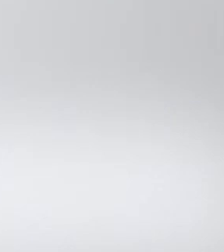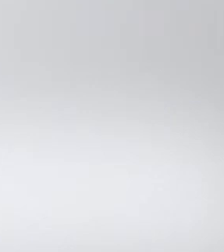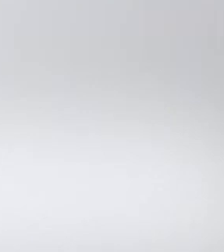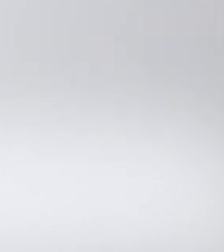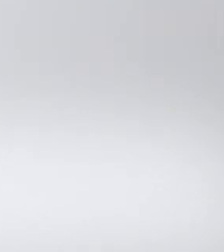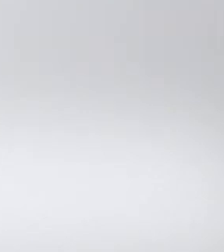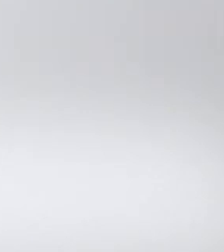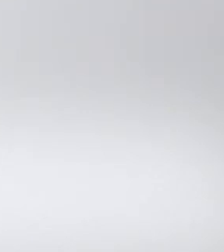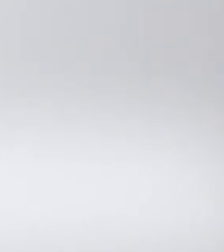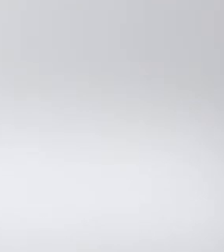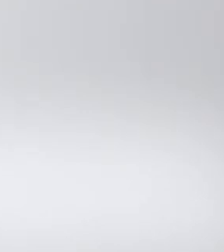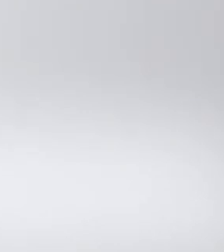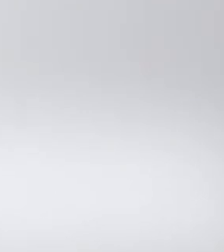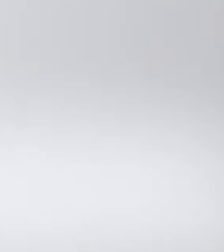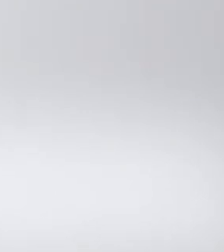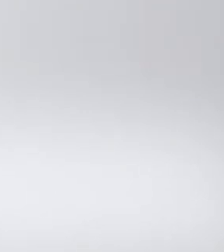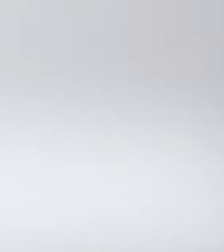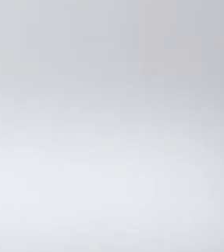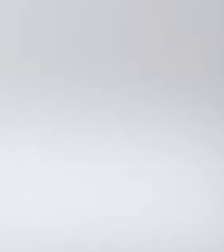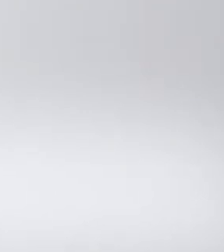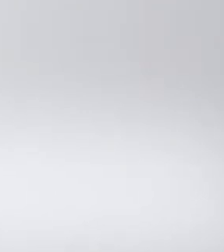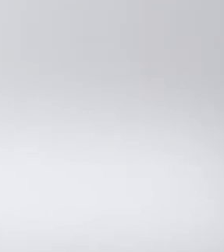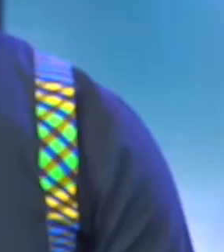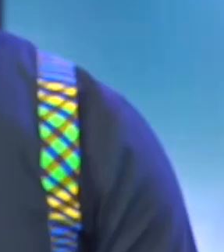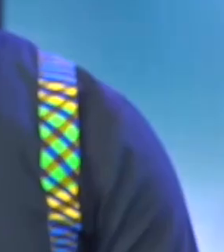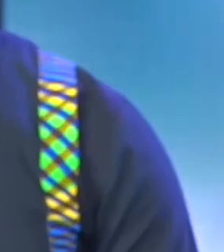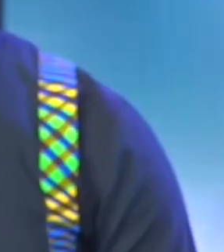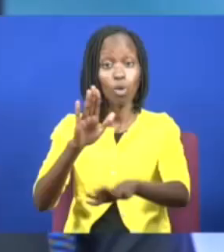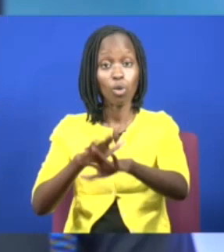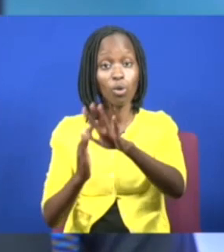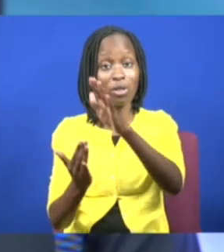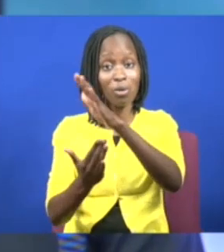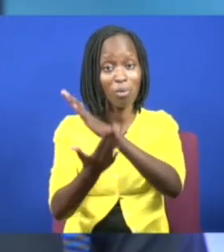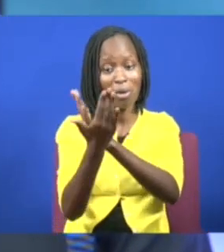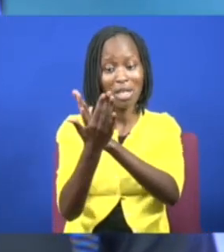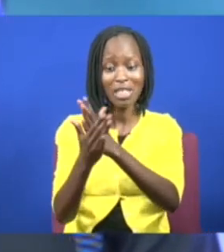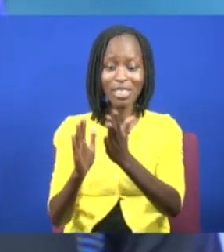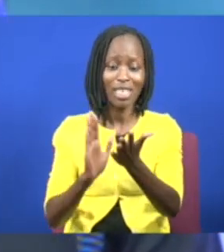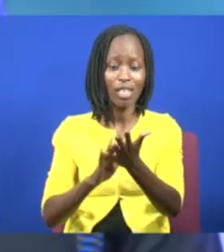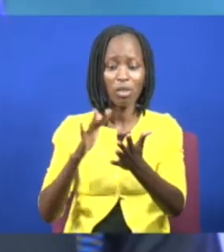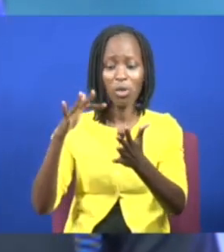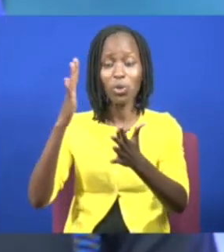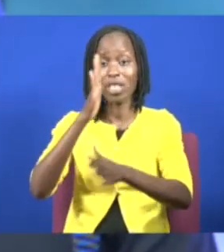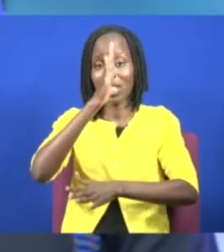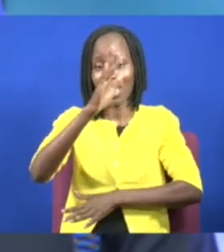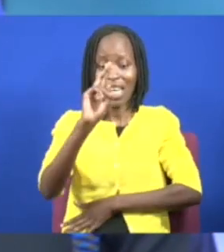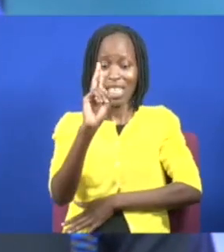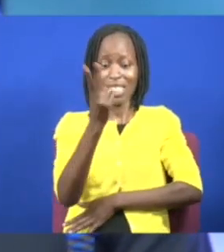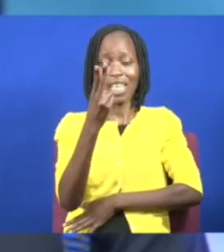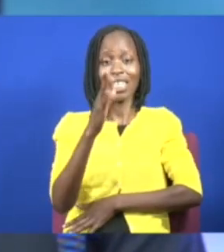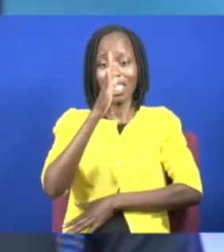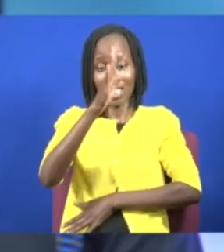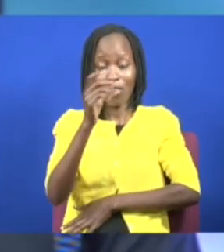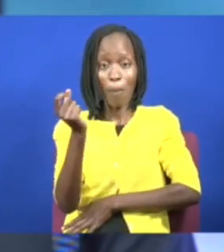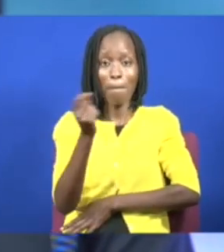Sithem Broadcast Service, CBS. Good morning. It is a joyous chance Sunday, the second Sunday of May.